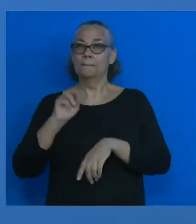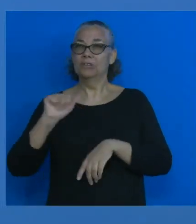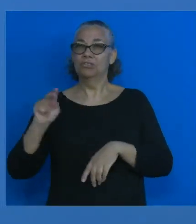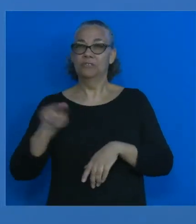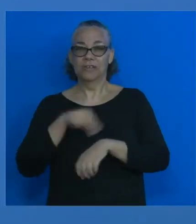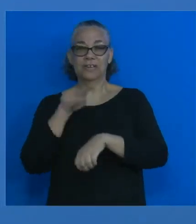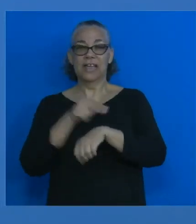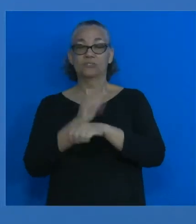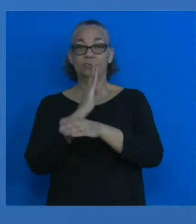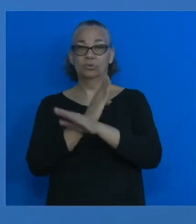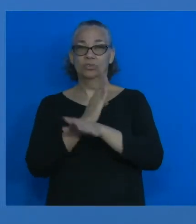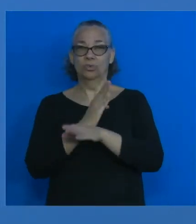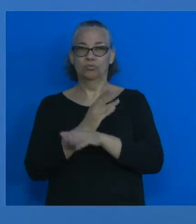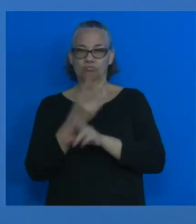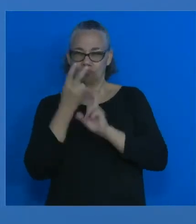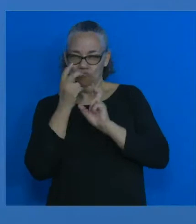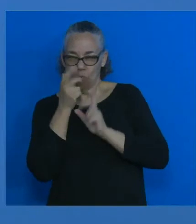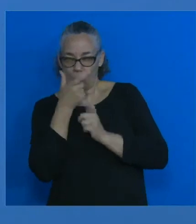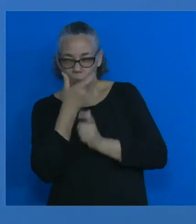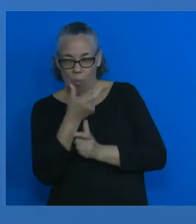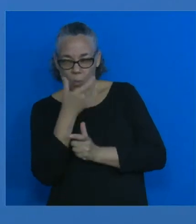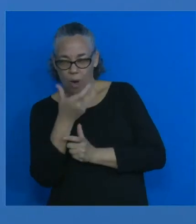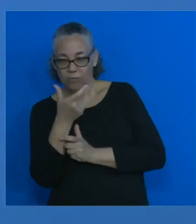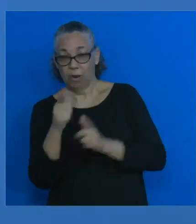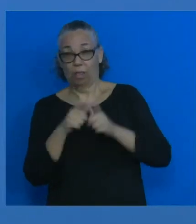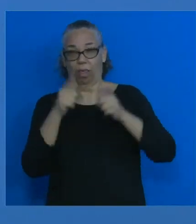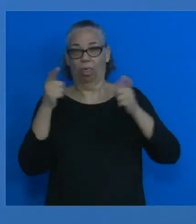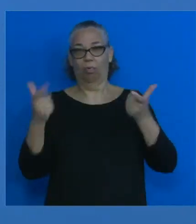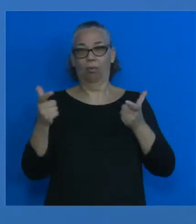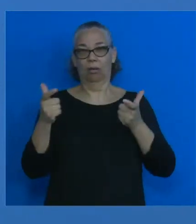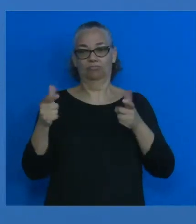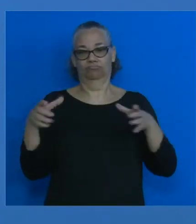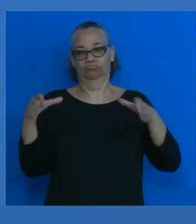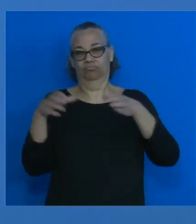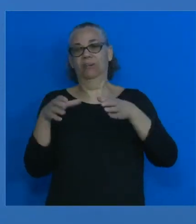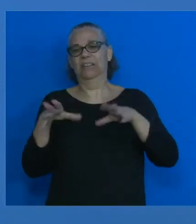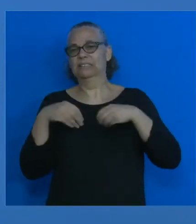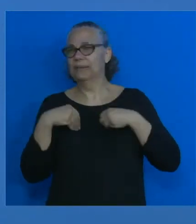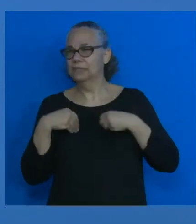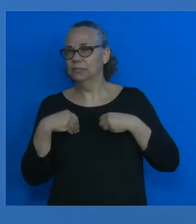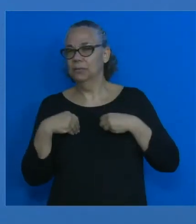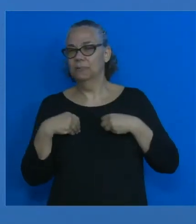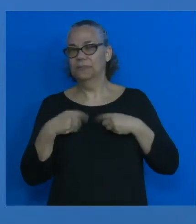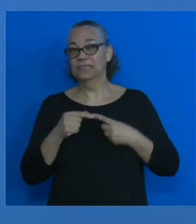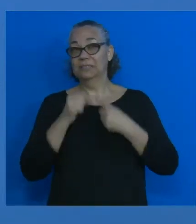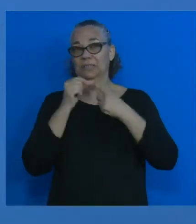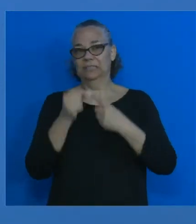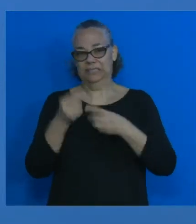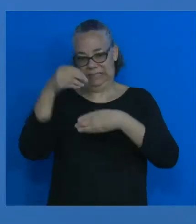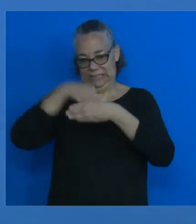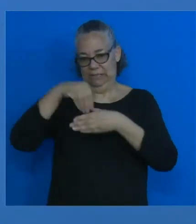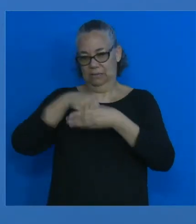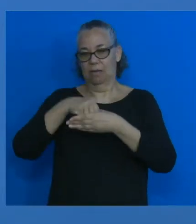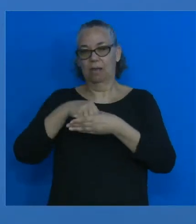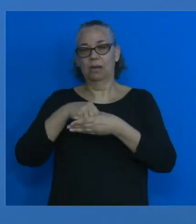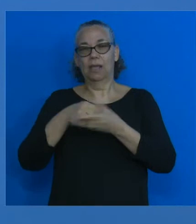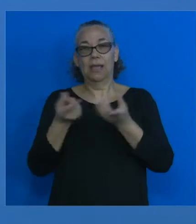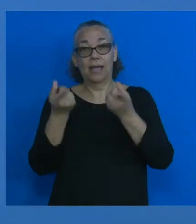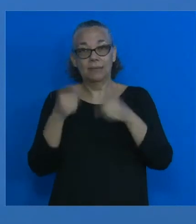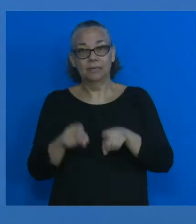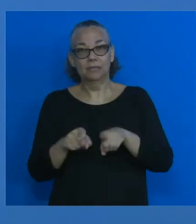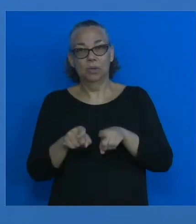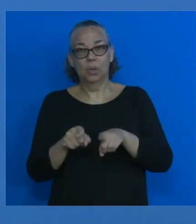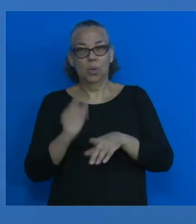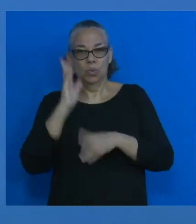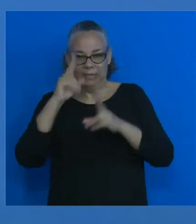judicious when it comes to approving large event permits. Specifically, events that will be taking place indoors will be